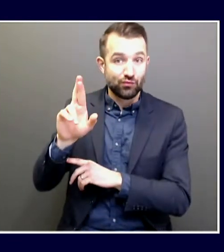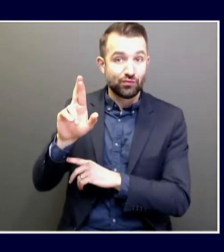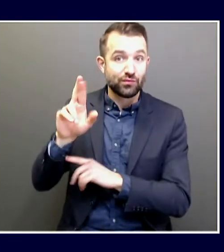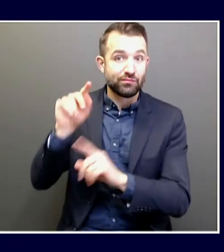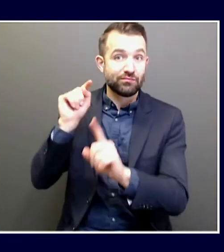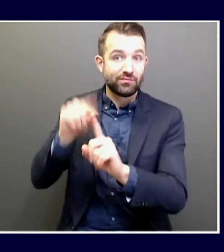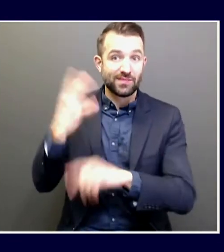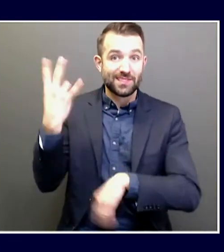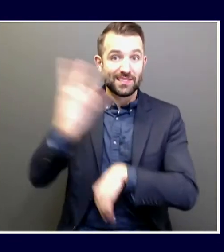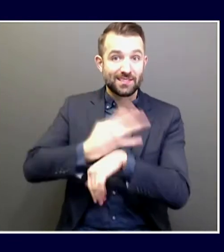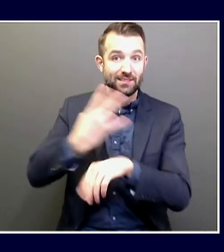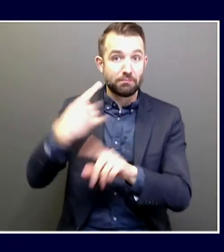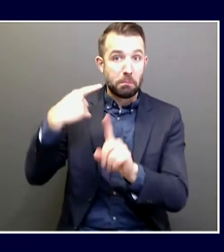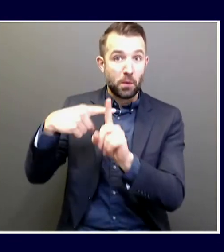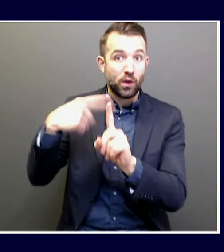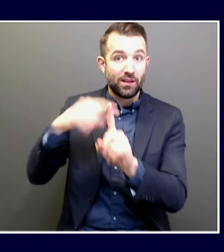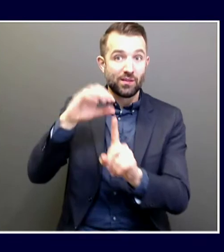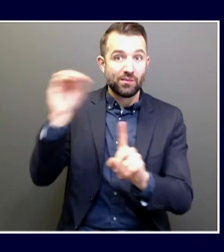stands at